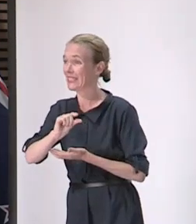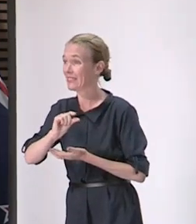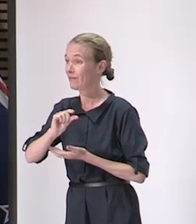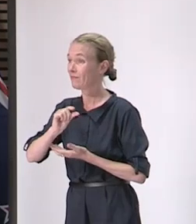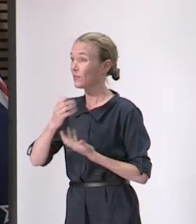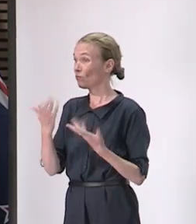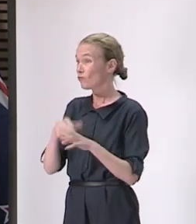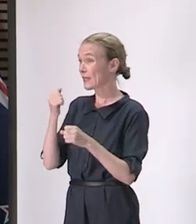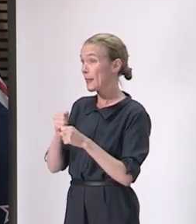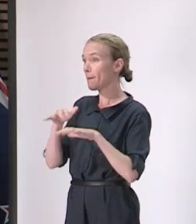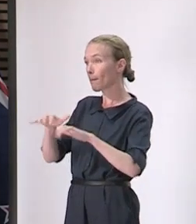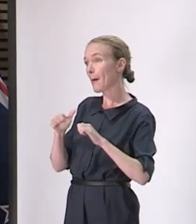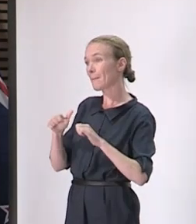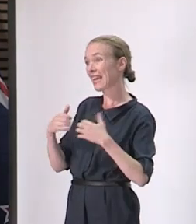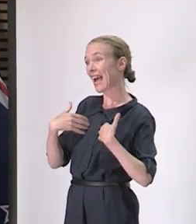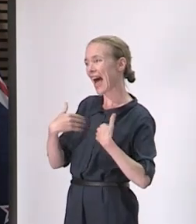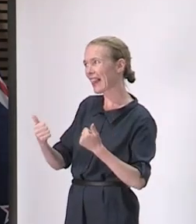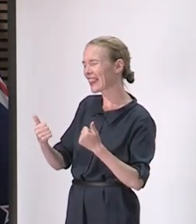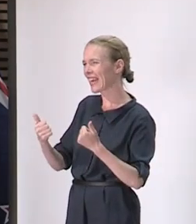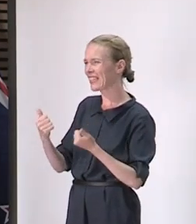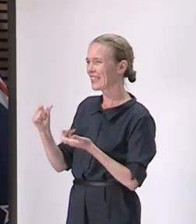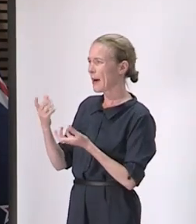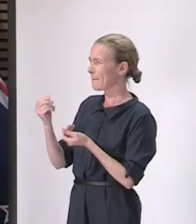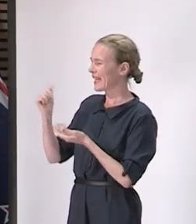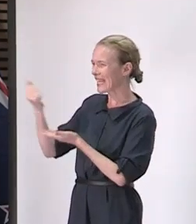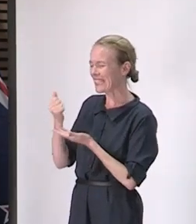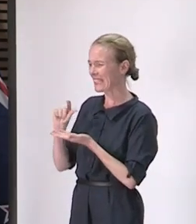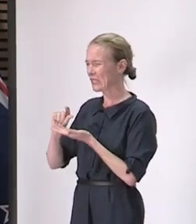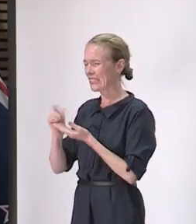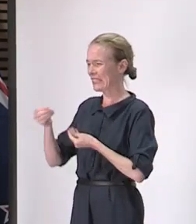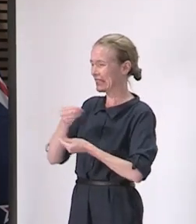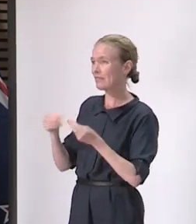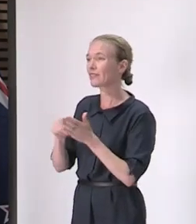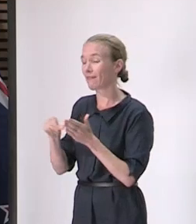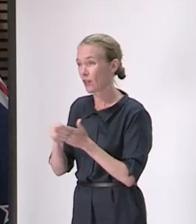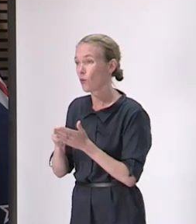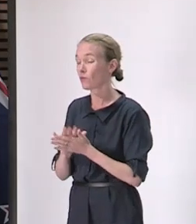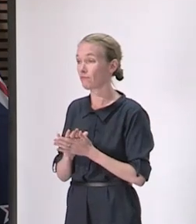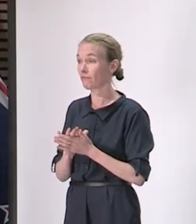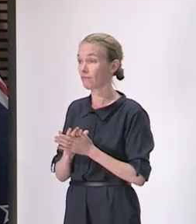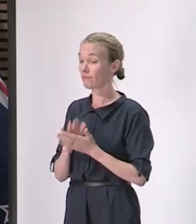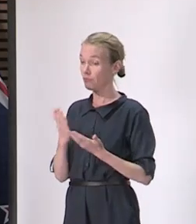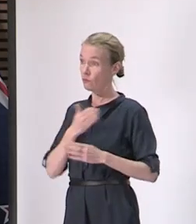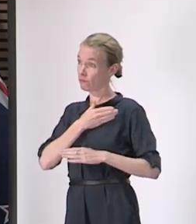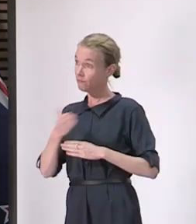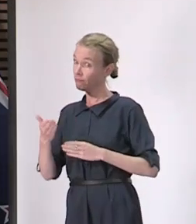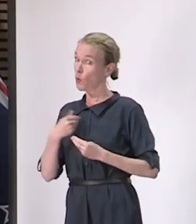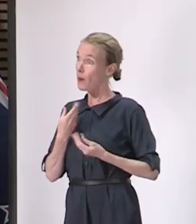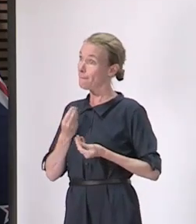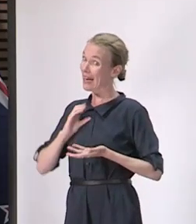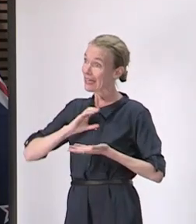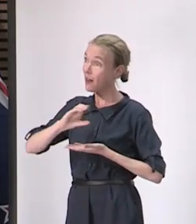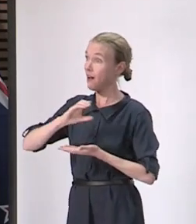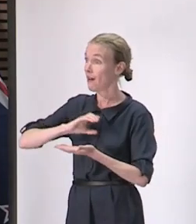with infrastructure and facilities. Over our two previous budgets, we've made a number of investments in health and health capital, and